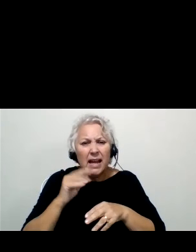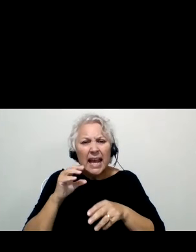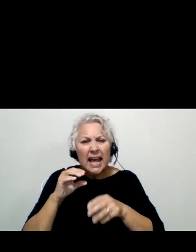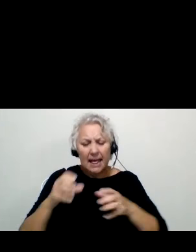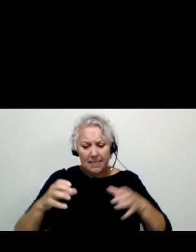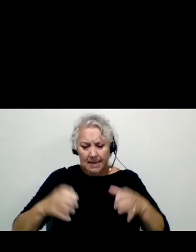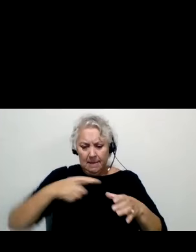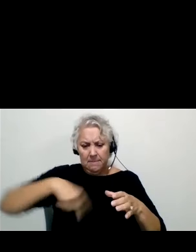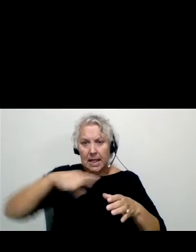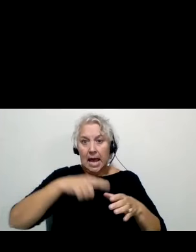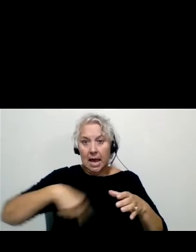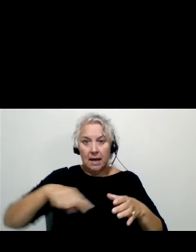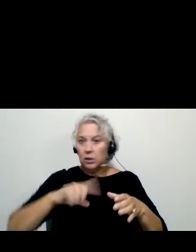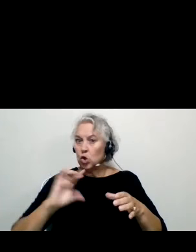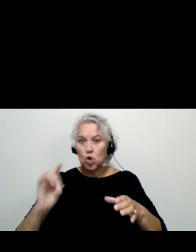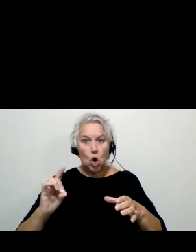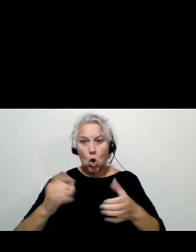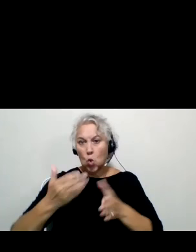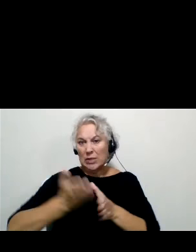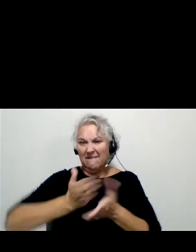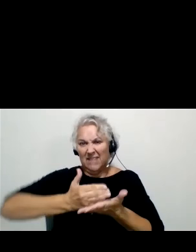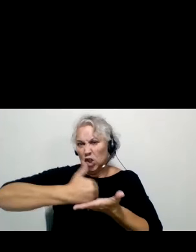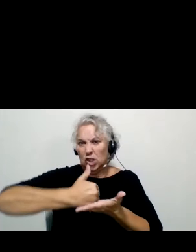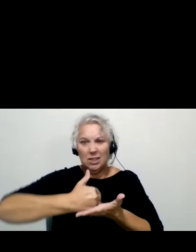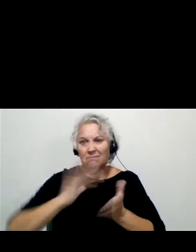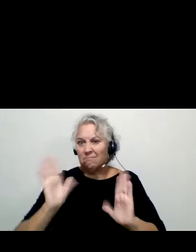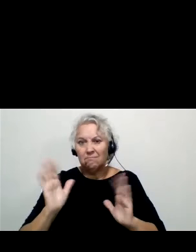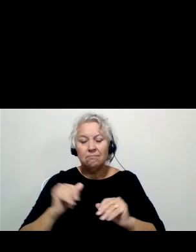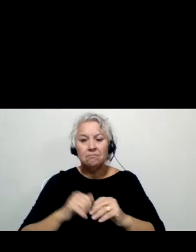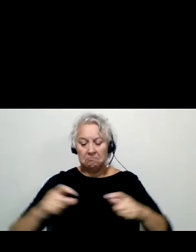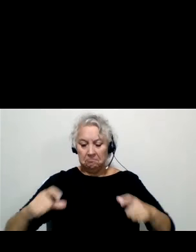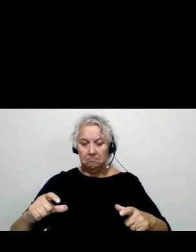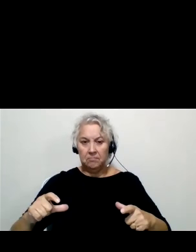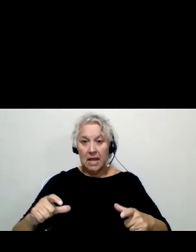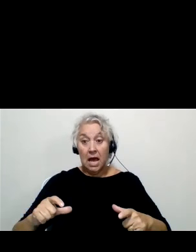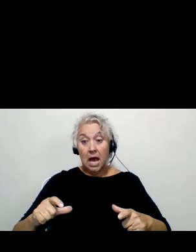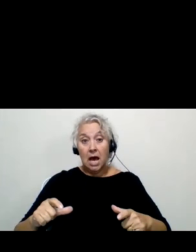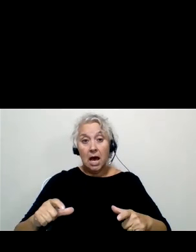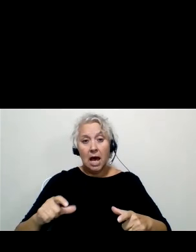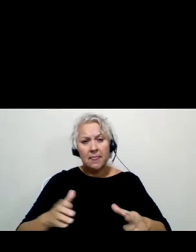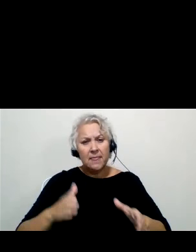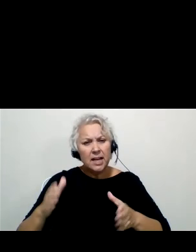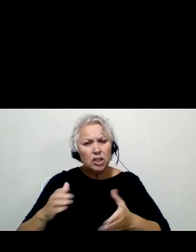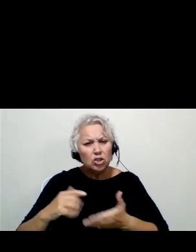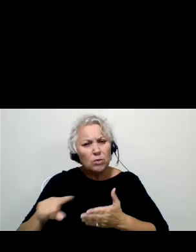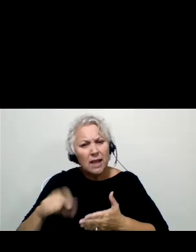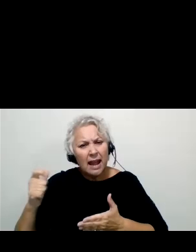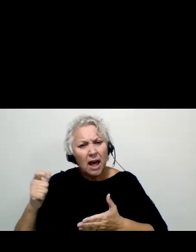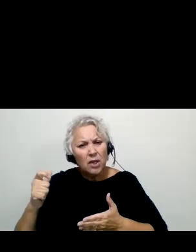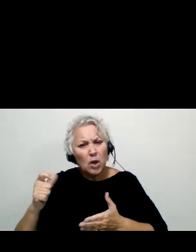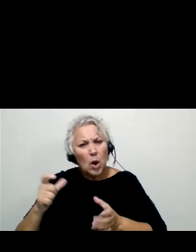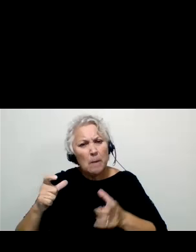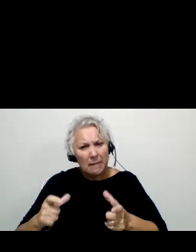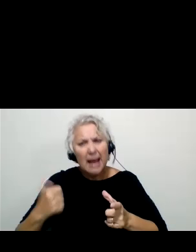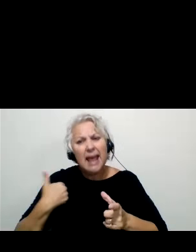it's a round one with no divisions. It then, beside that plate, it also shows another inner lip plate that